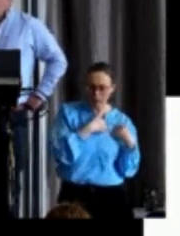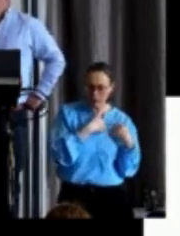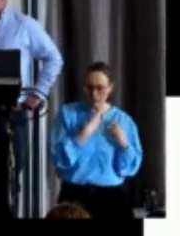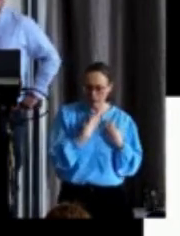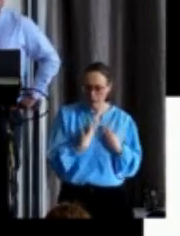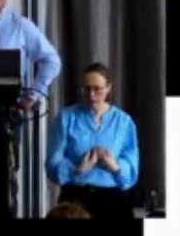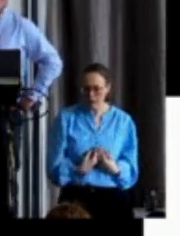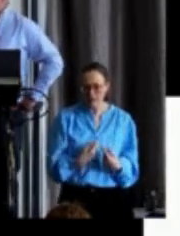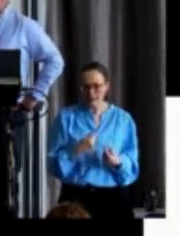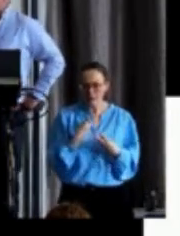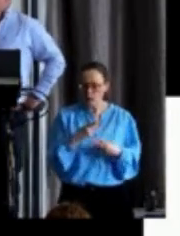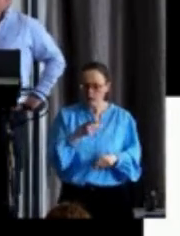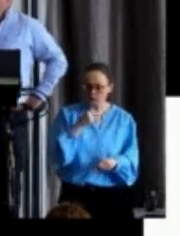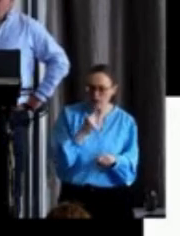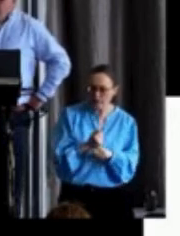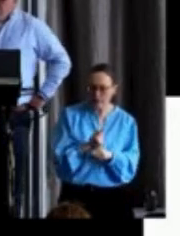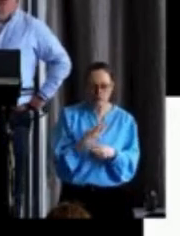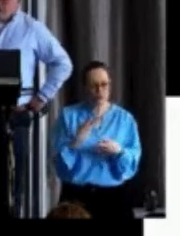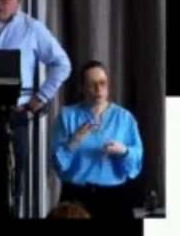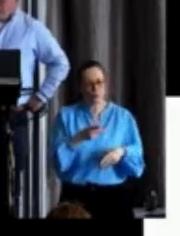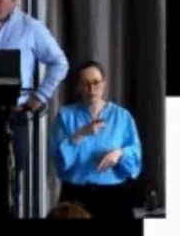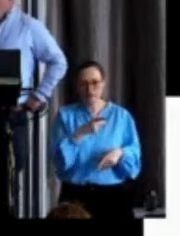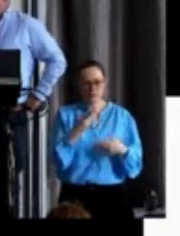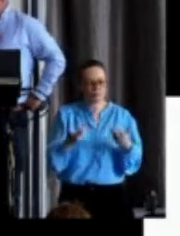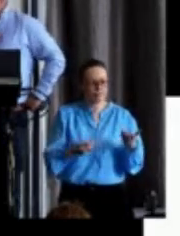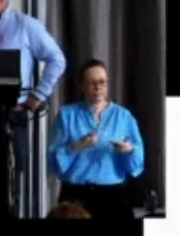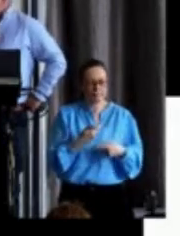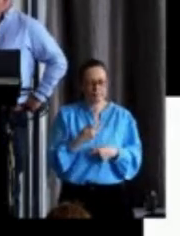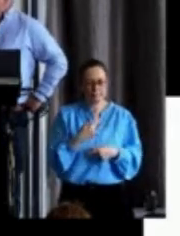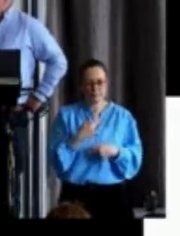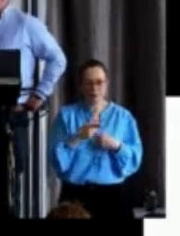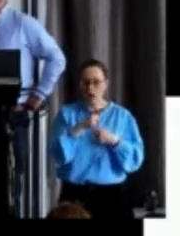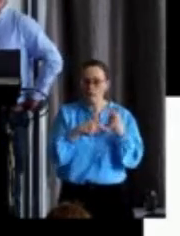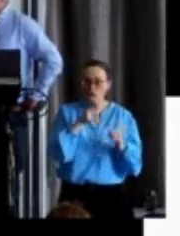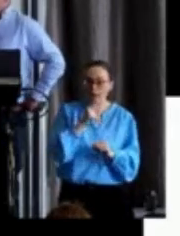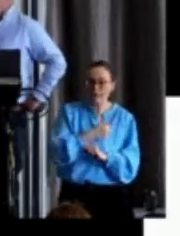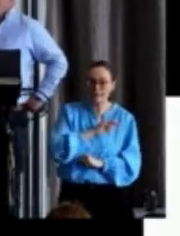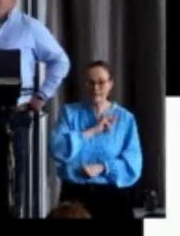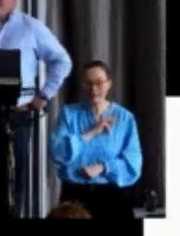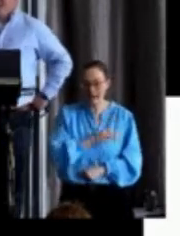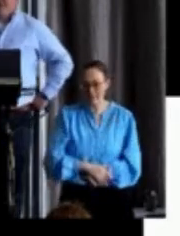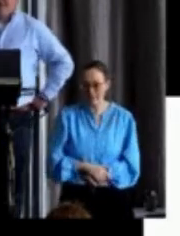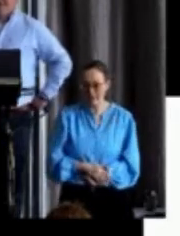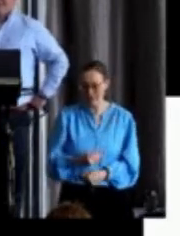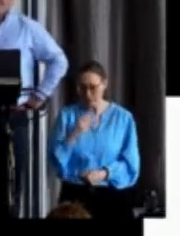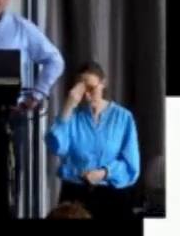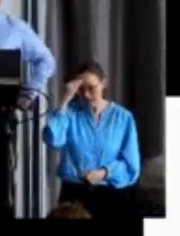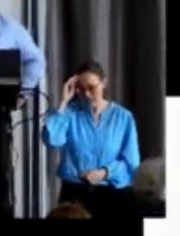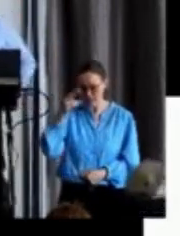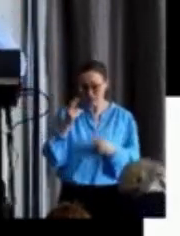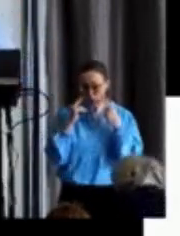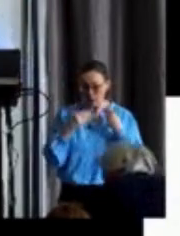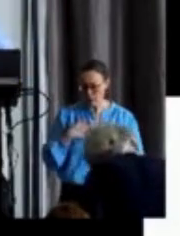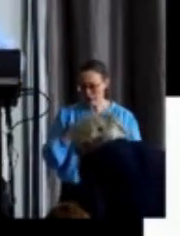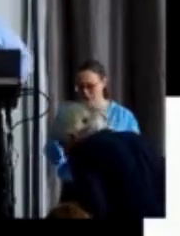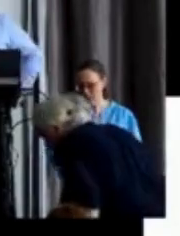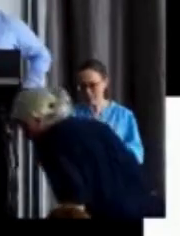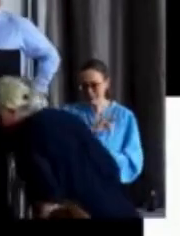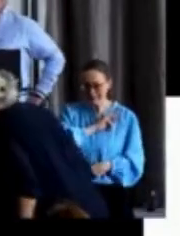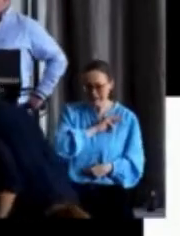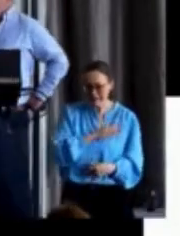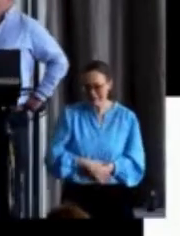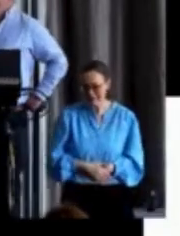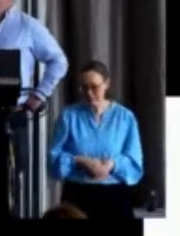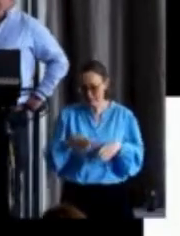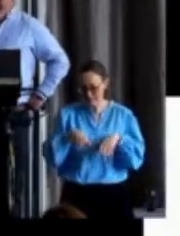They don't want to talk about it. They don't want to be talking about how themselves, or, if you're Irish, that's a thing as well, that you don't want